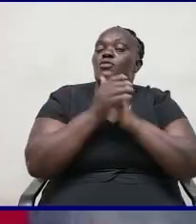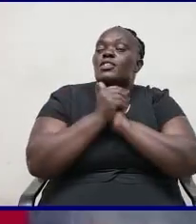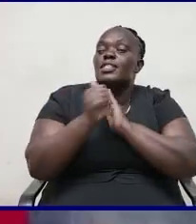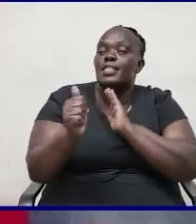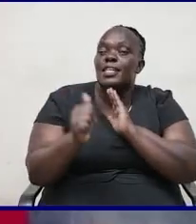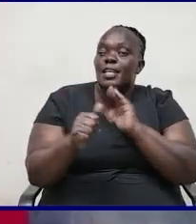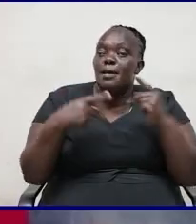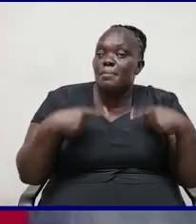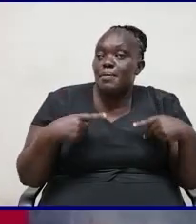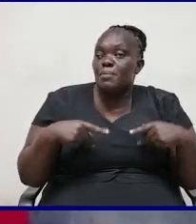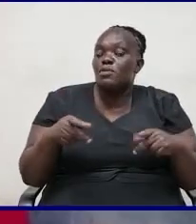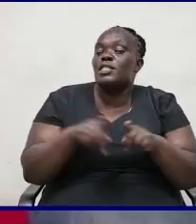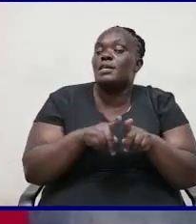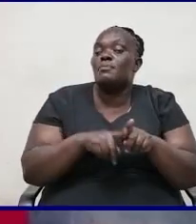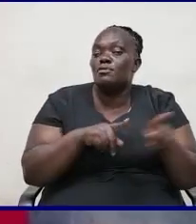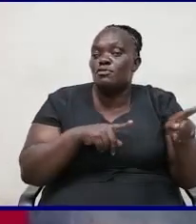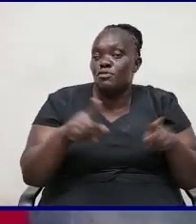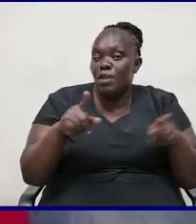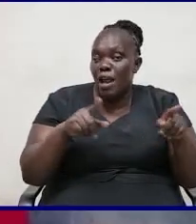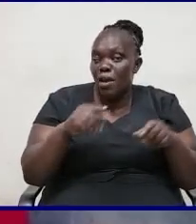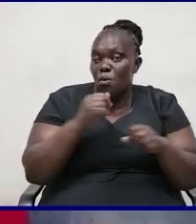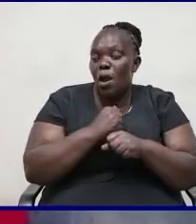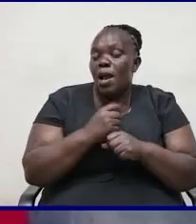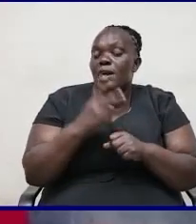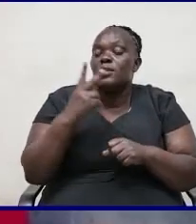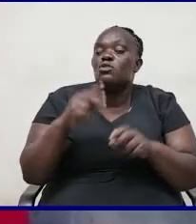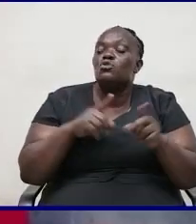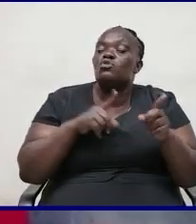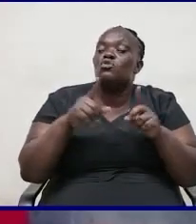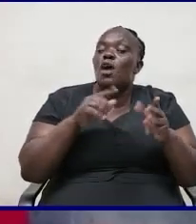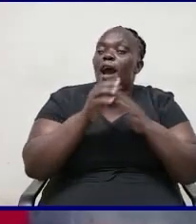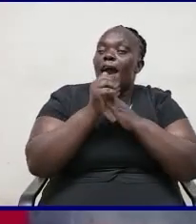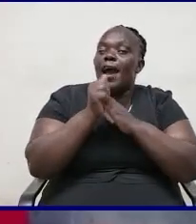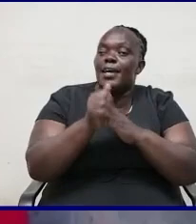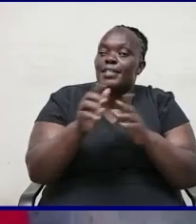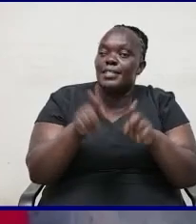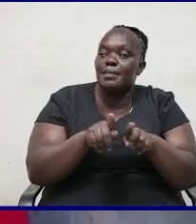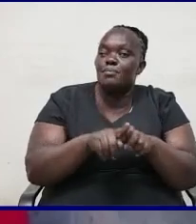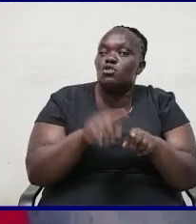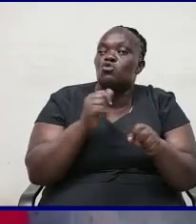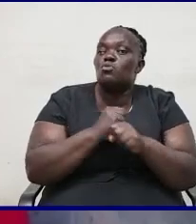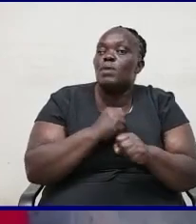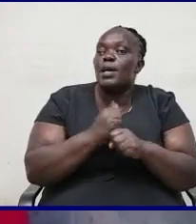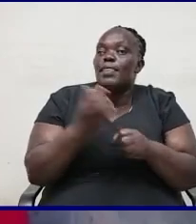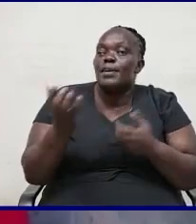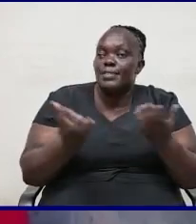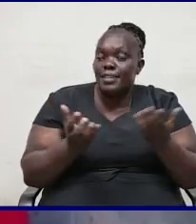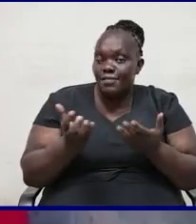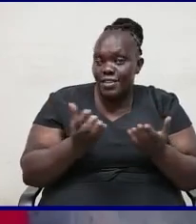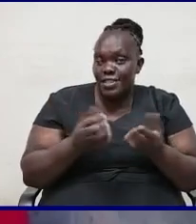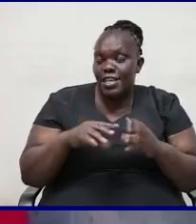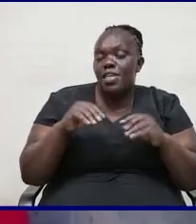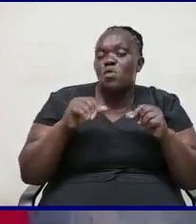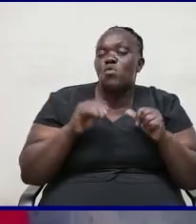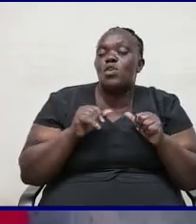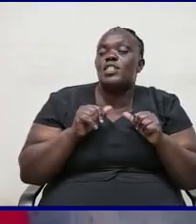upskill the people in the tourism sector, including the tour operators, the tour guides, so that to make the service,